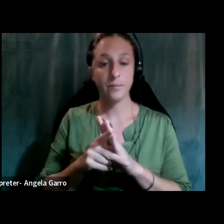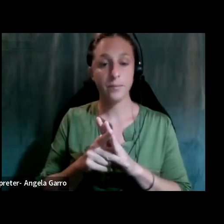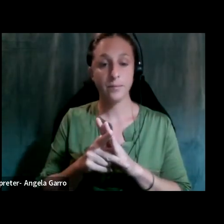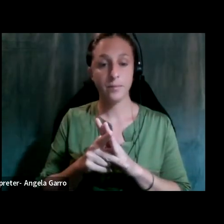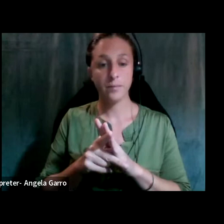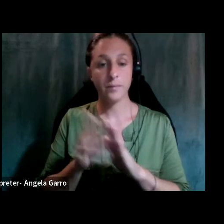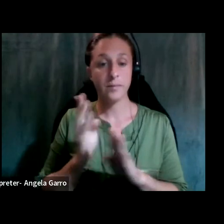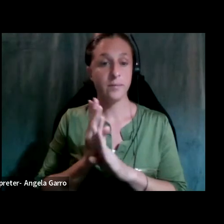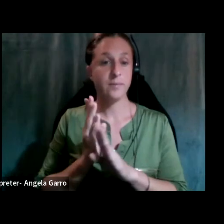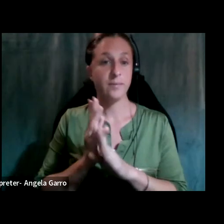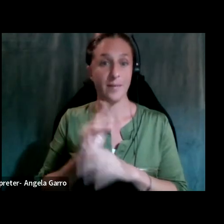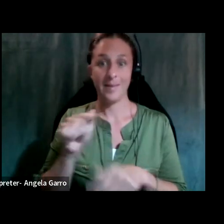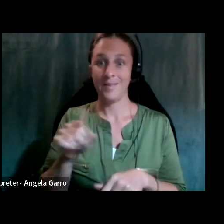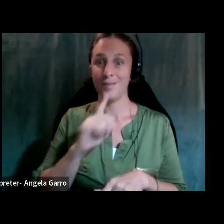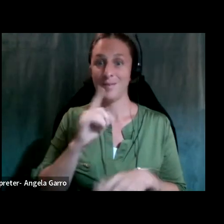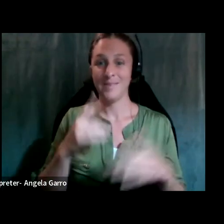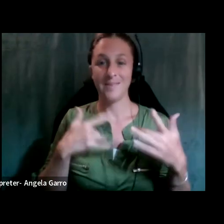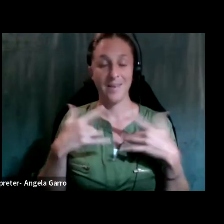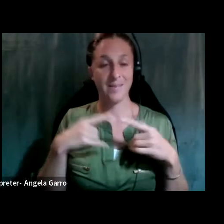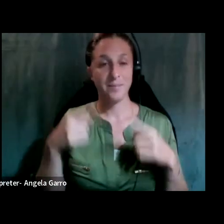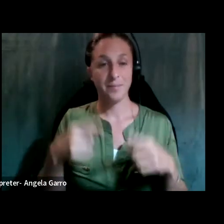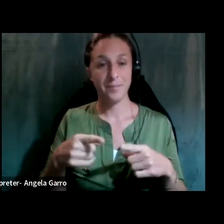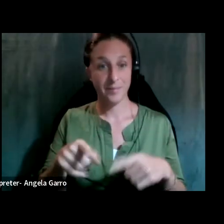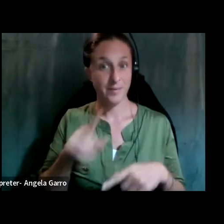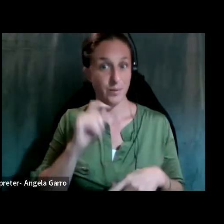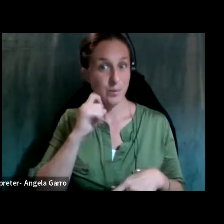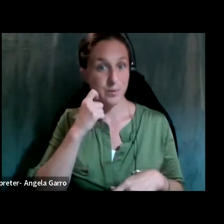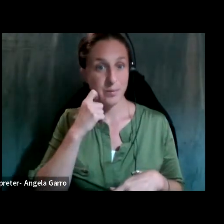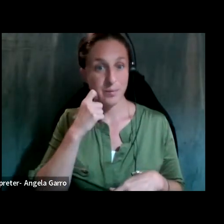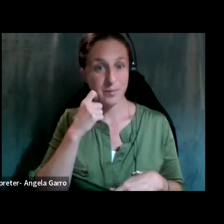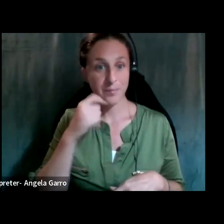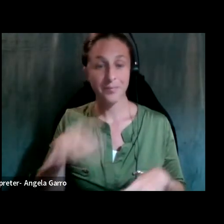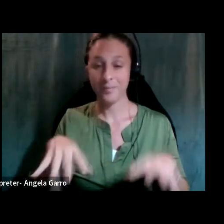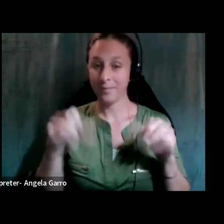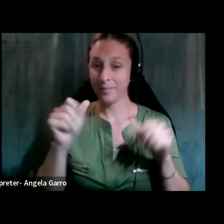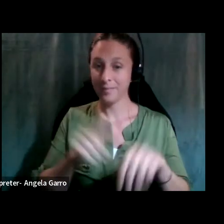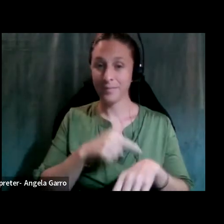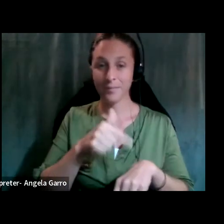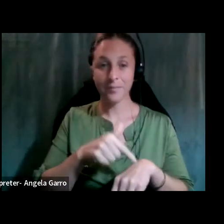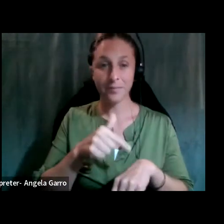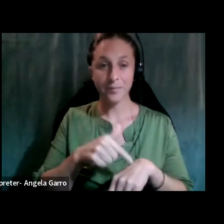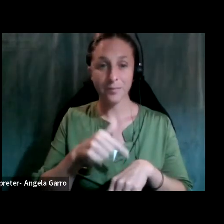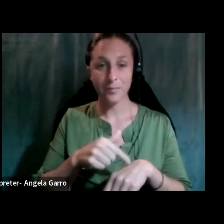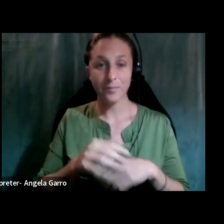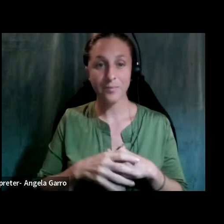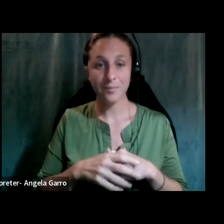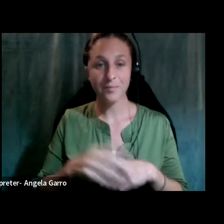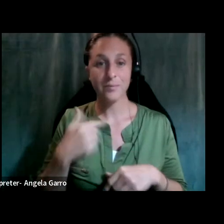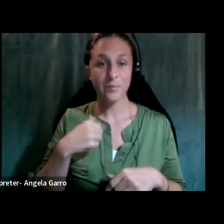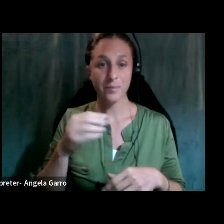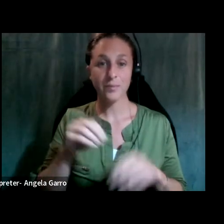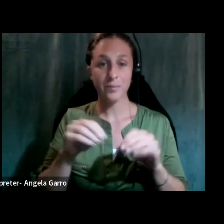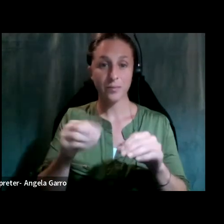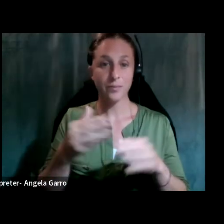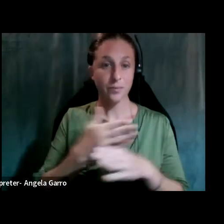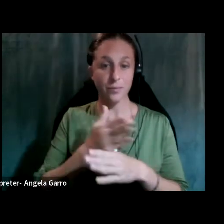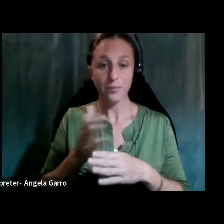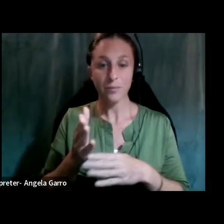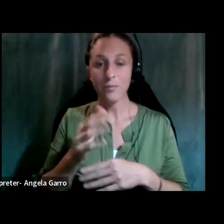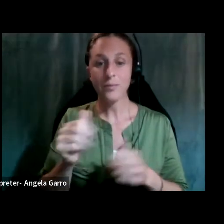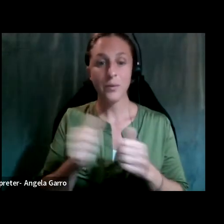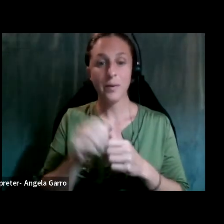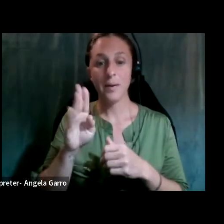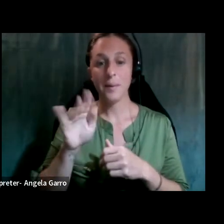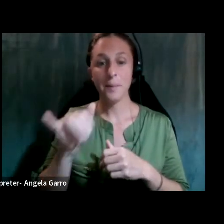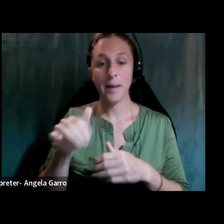what I'm really excited about. I know. This is cool. This has taken a long time. We moved through with the Bay Area